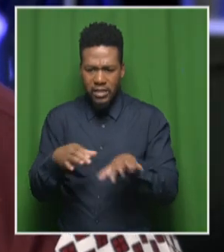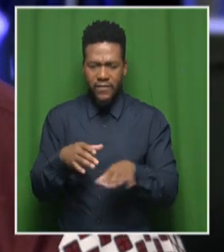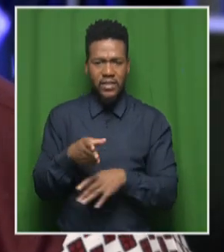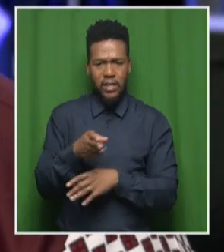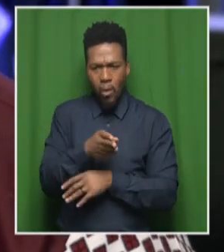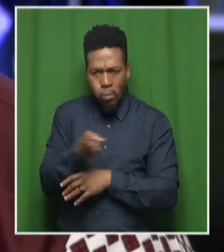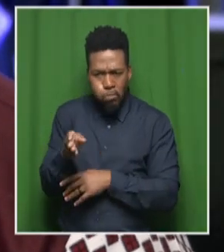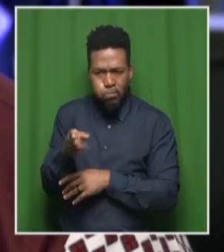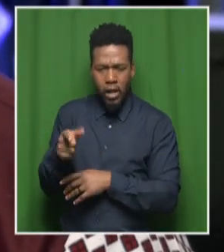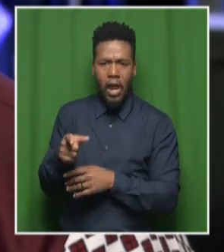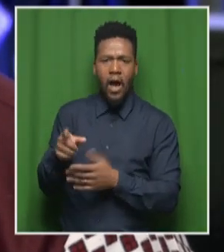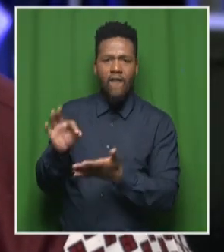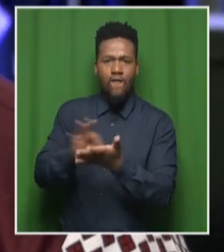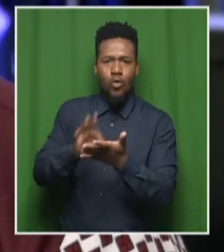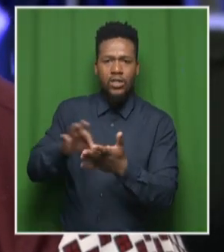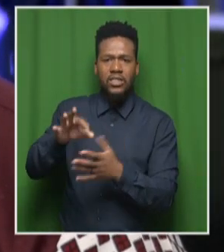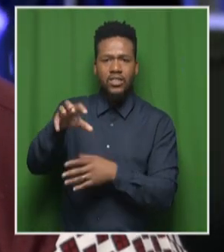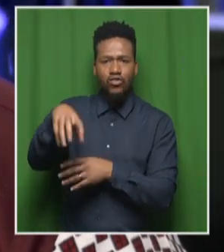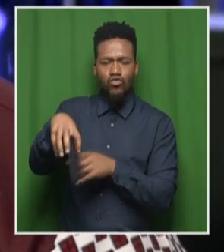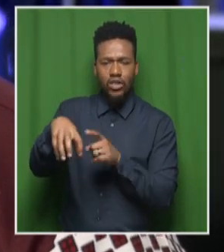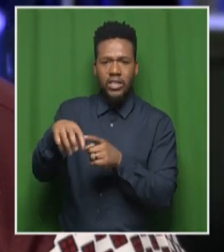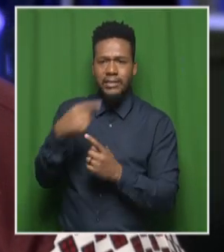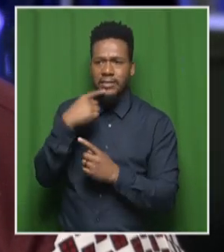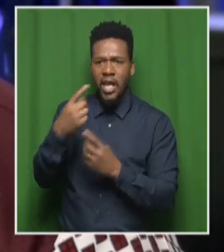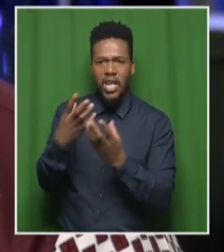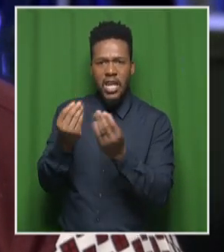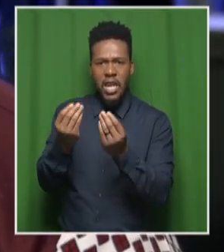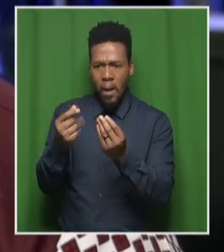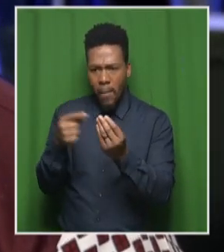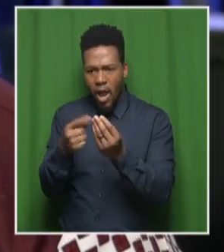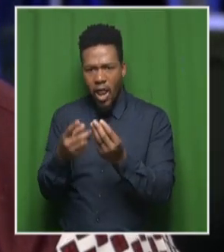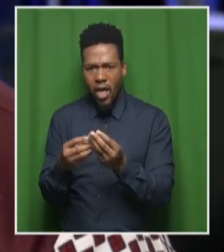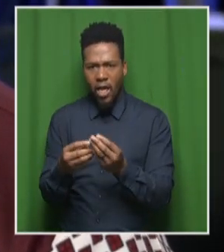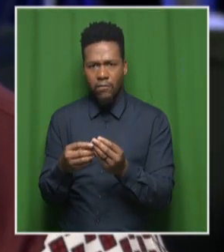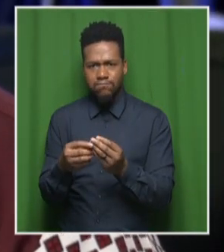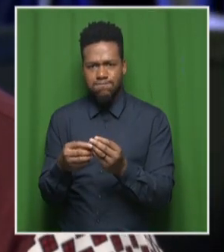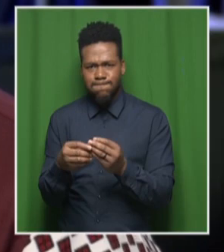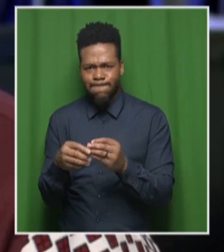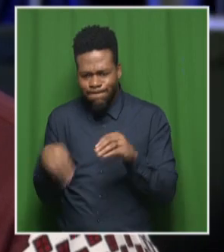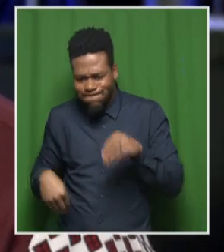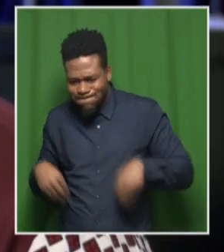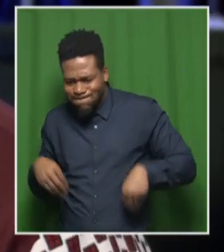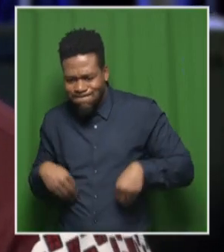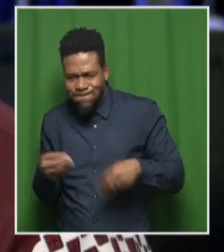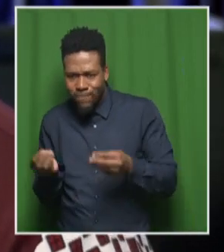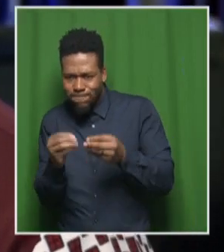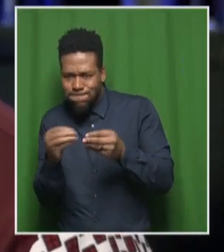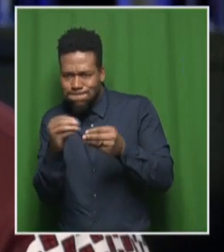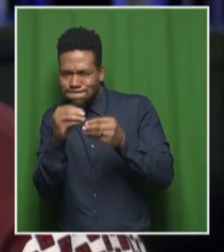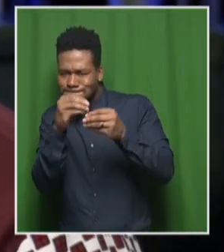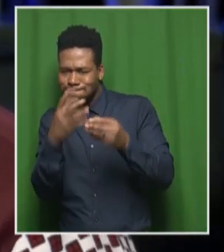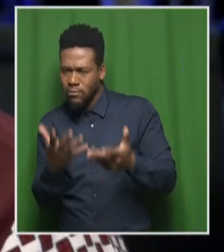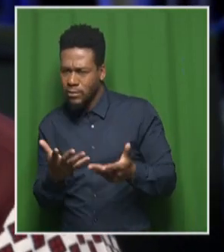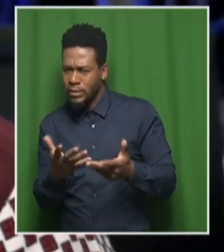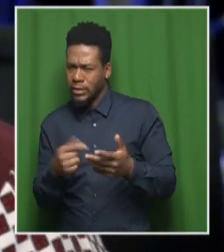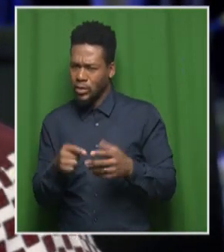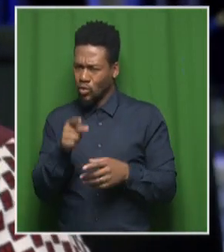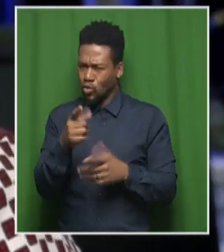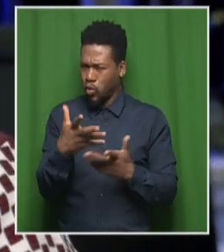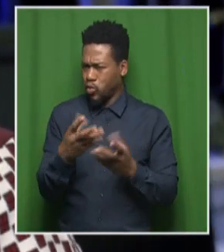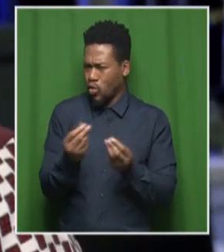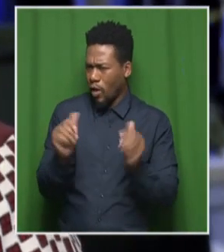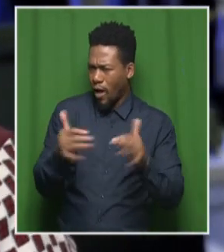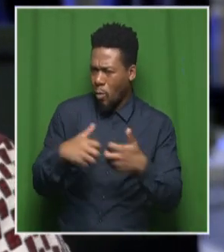allegations that numbers had been altered. How did you deal with that and some of the similar challenges that actually arose